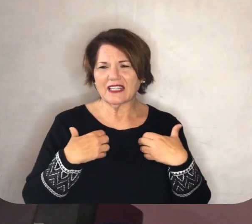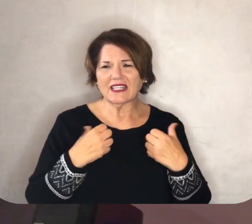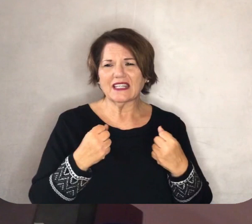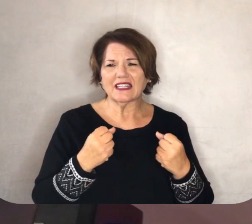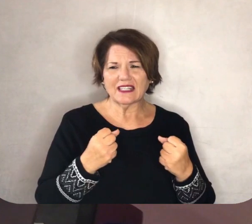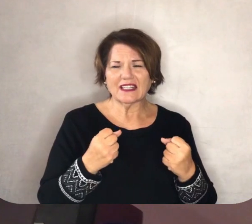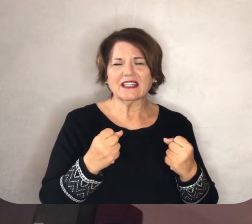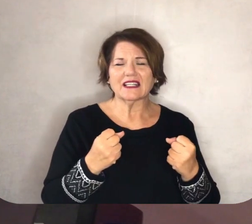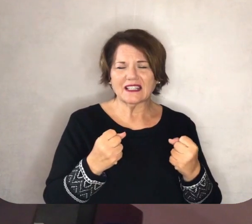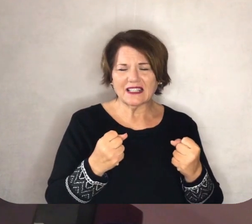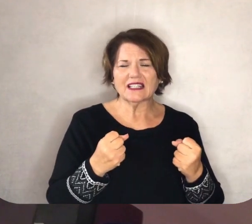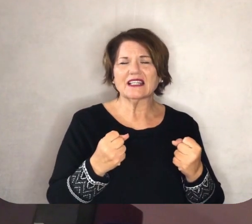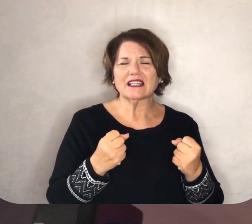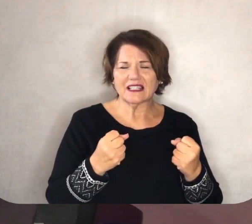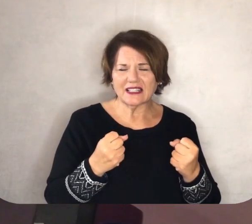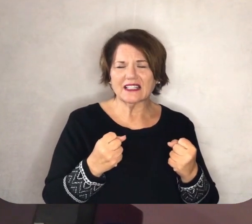heal.